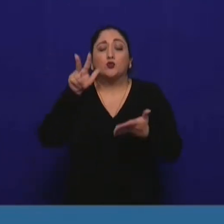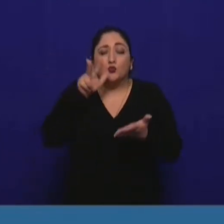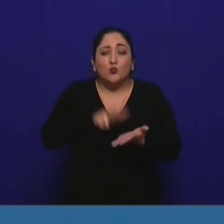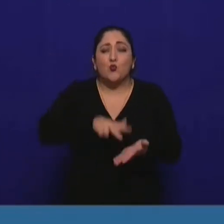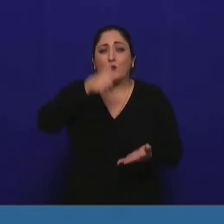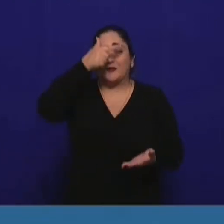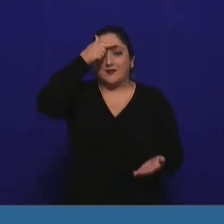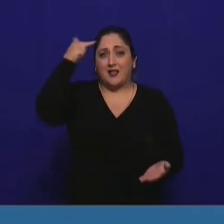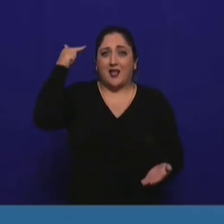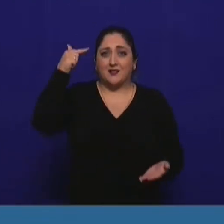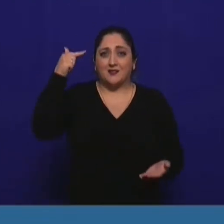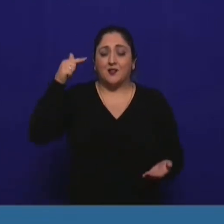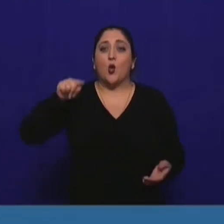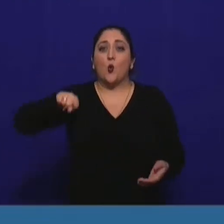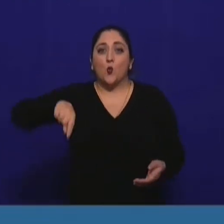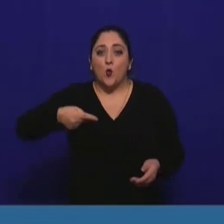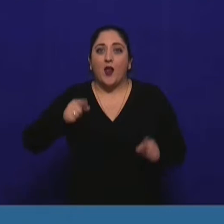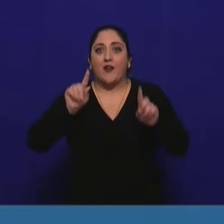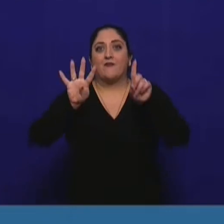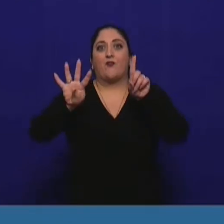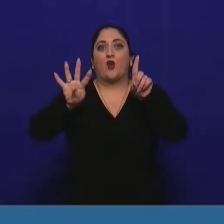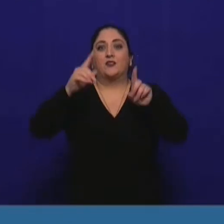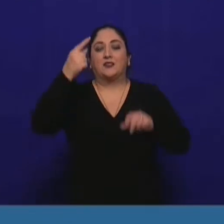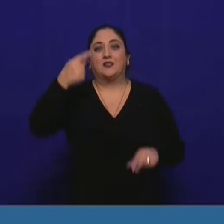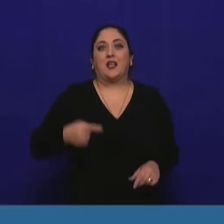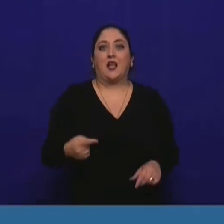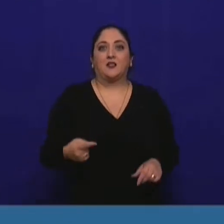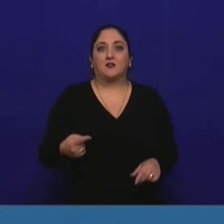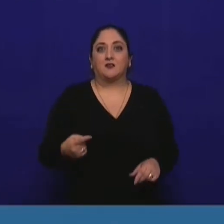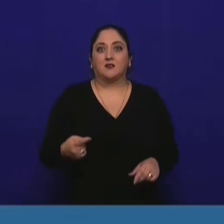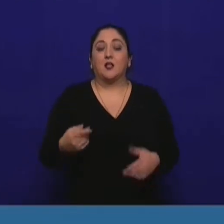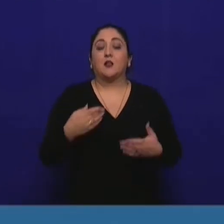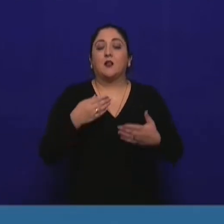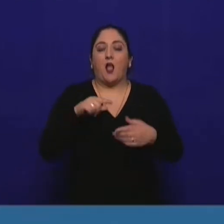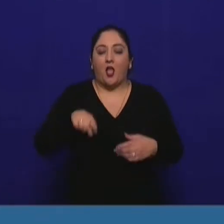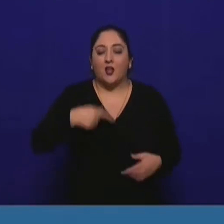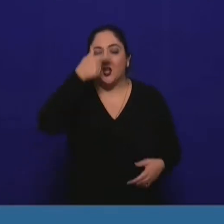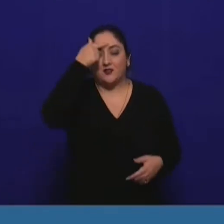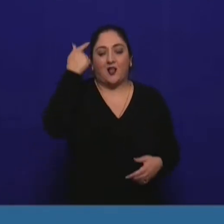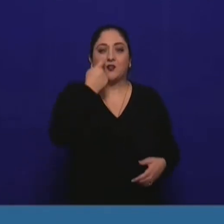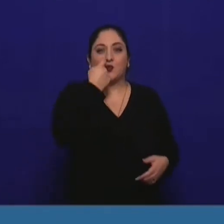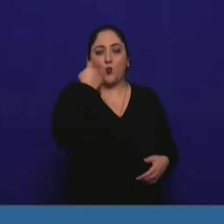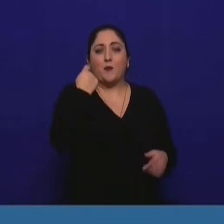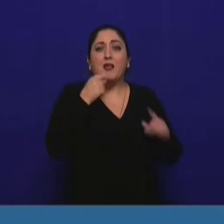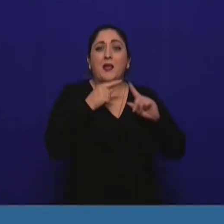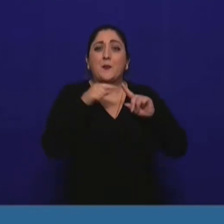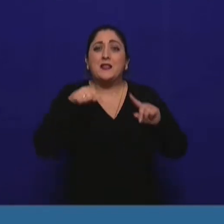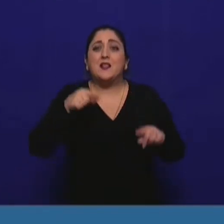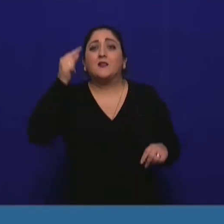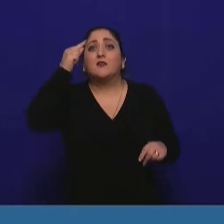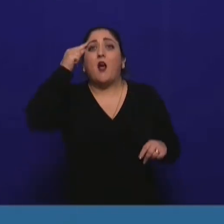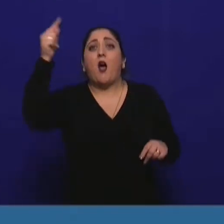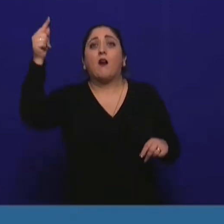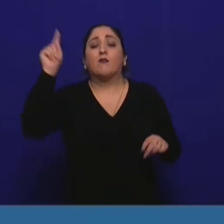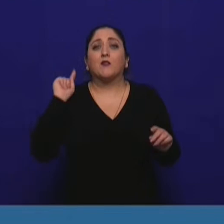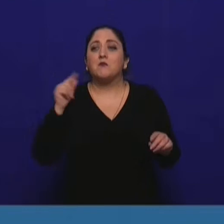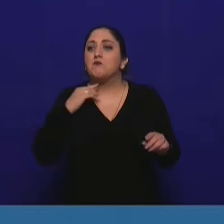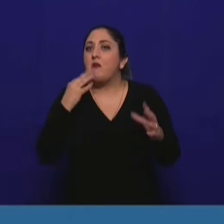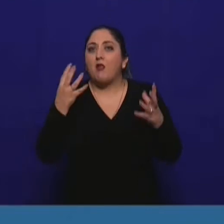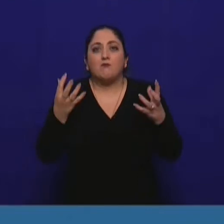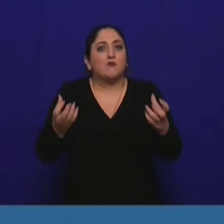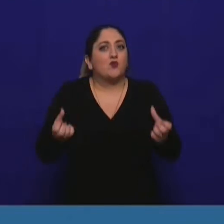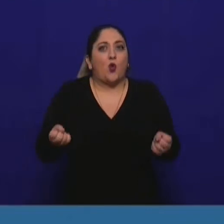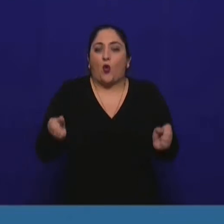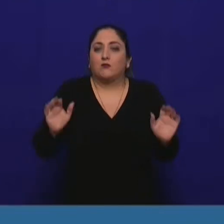żgur li dan il-persuna m'għadux pożittiv, però mill-evidenza li qed toħroġ hija ċara u anke skont ma huwa